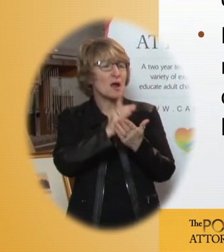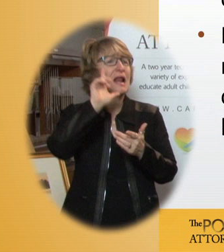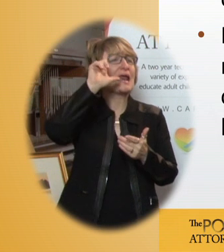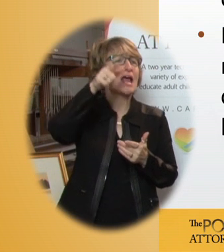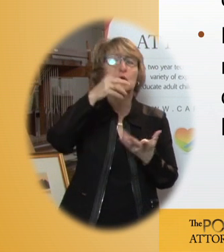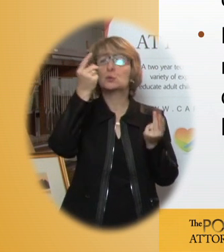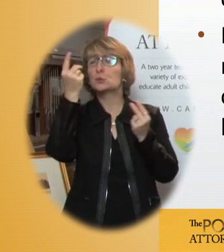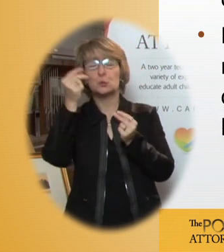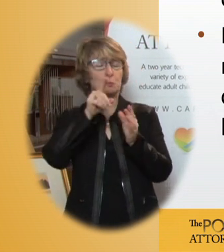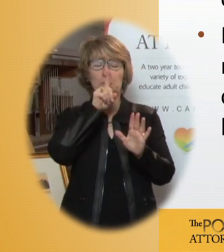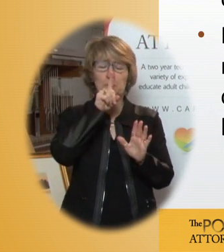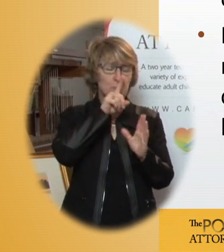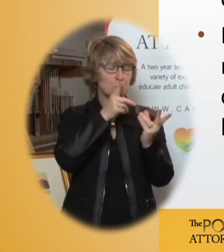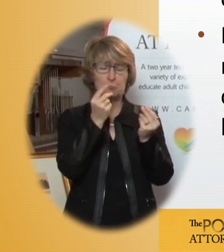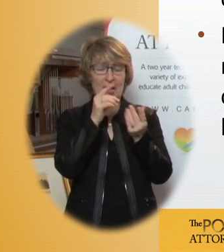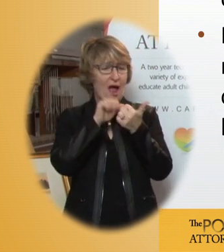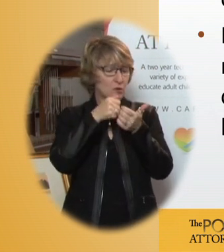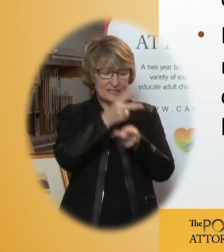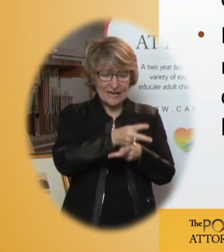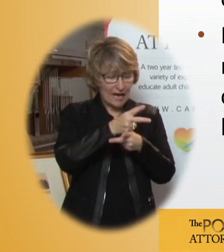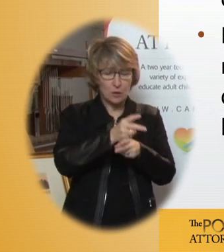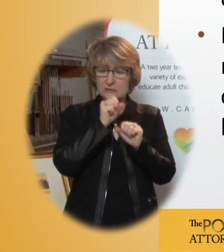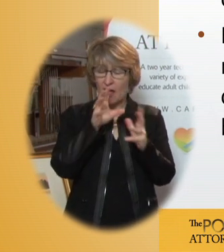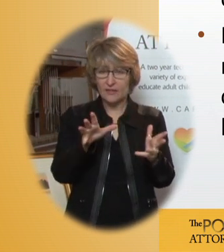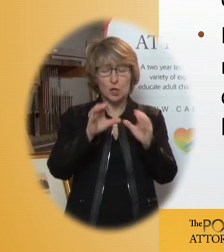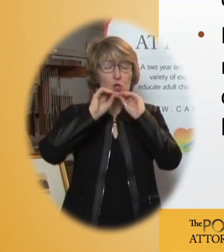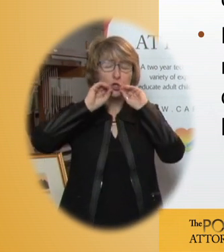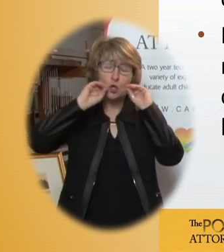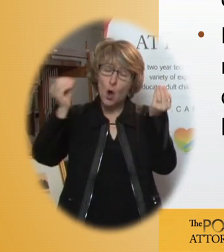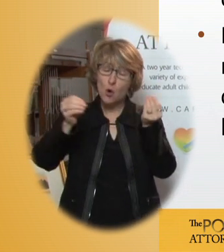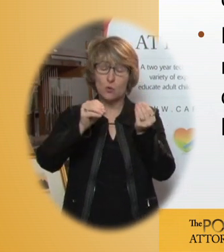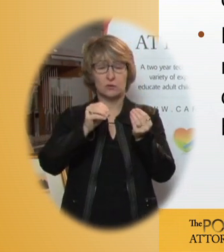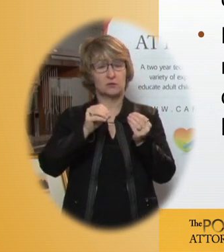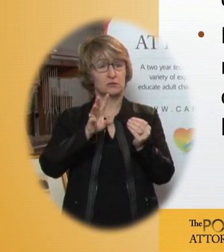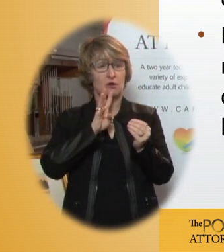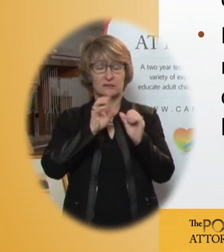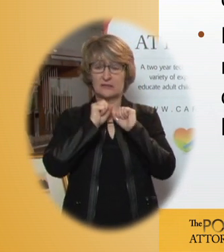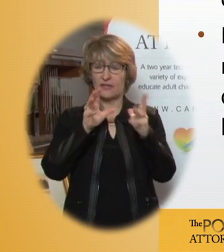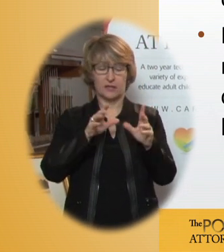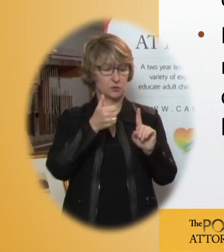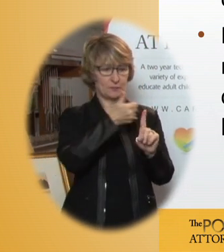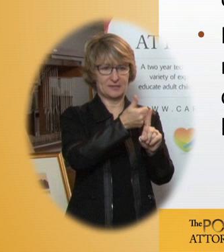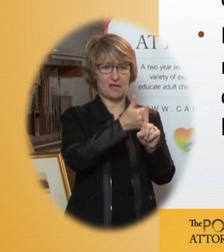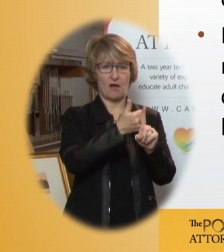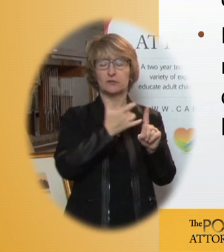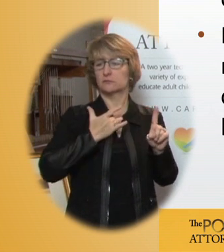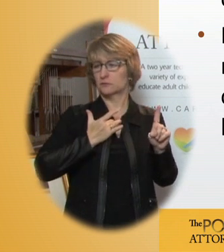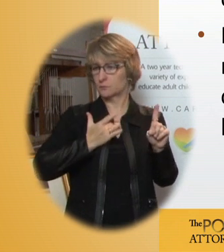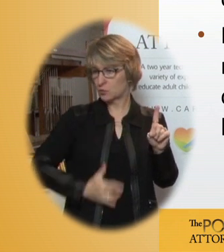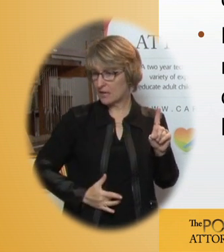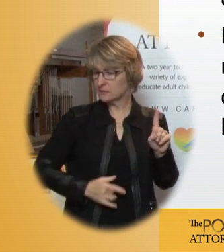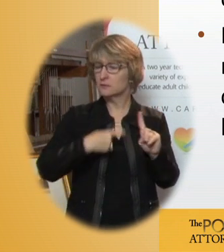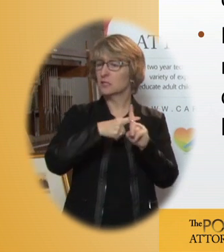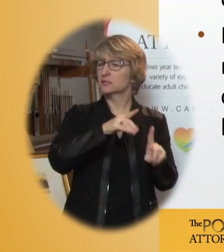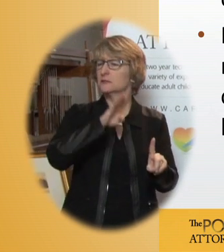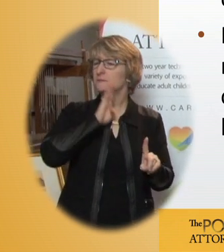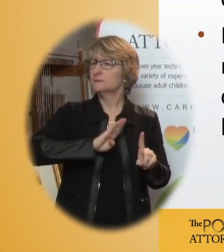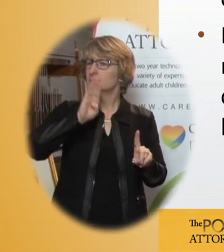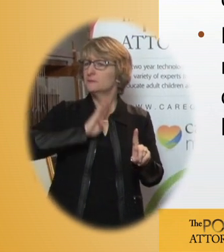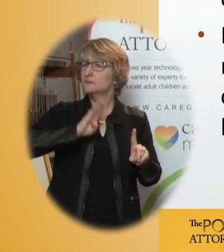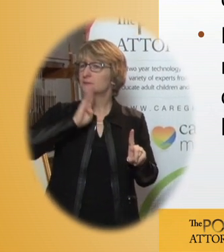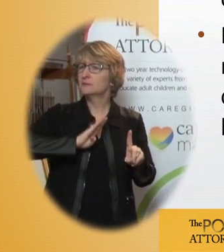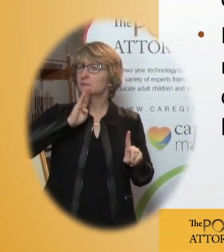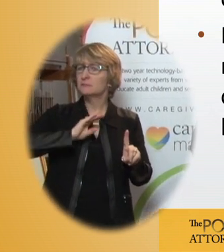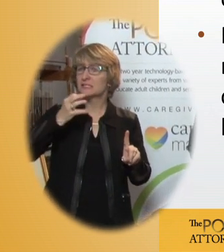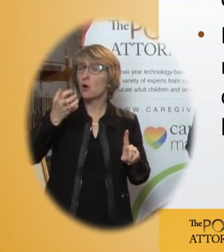what are we going to do. And the result is the total frustration and depression on his side, because he couldn't relay what